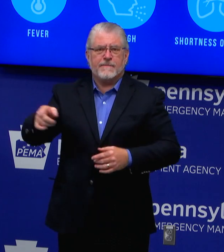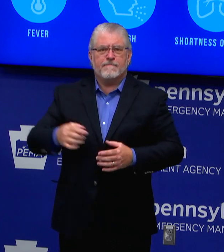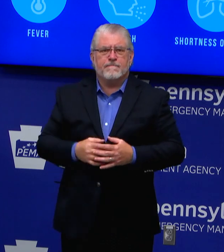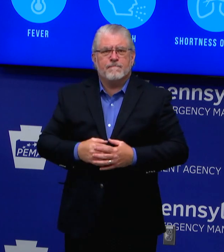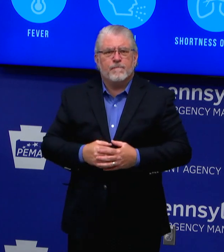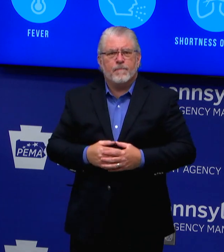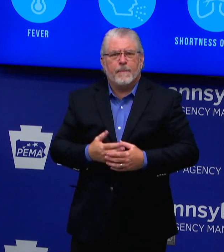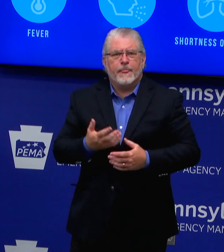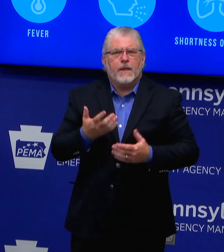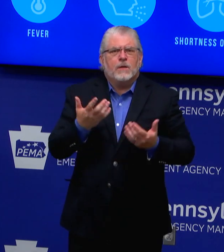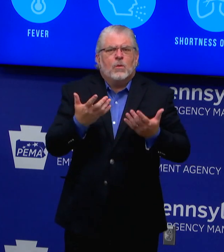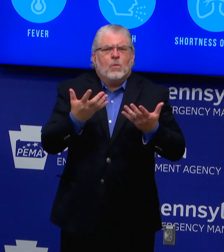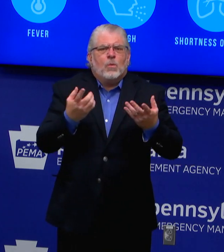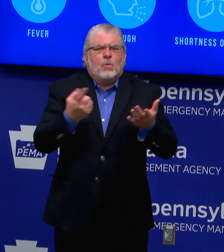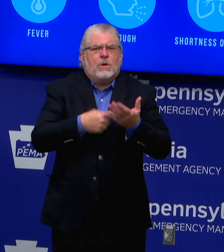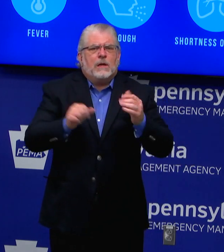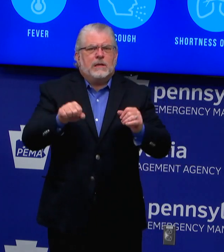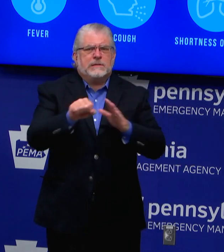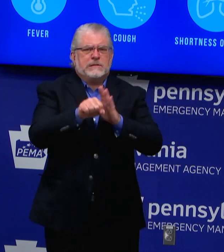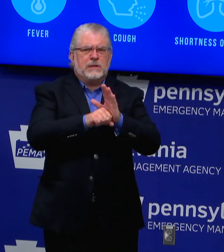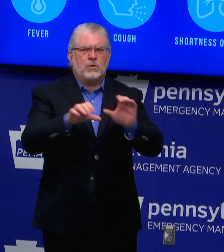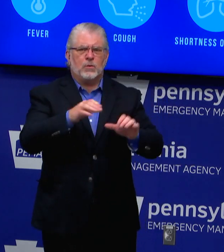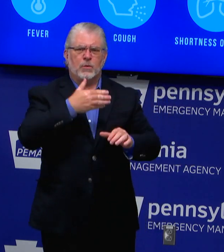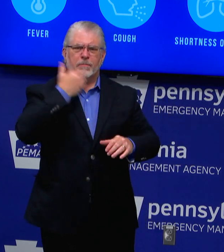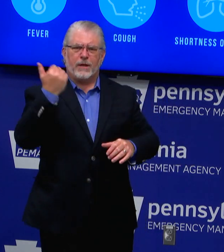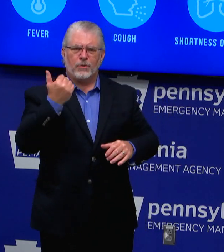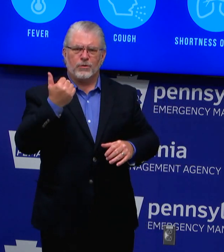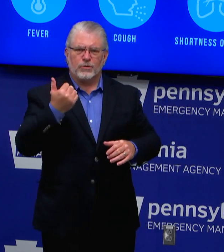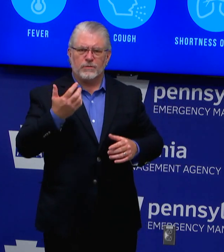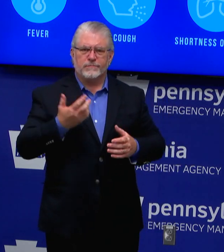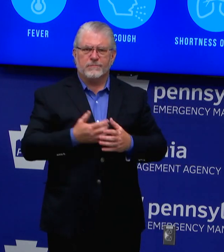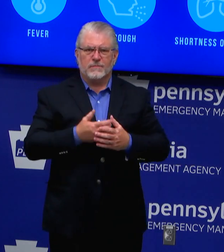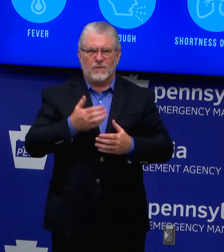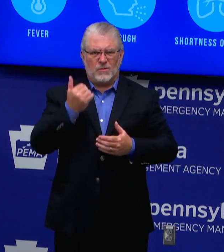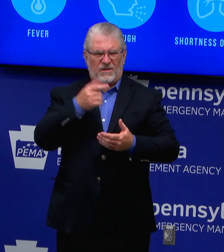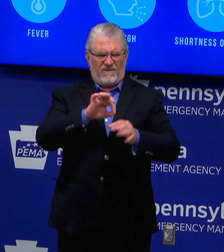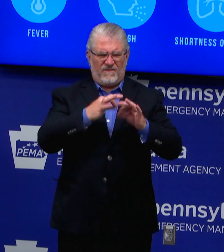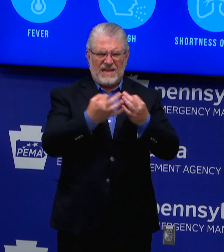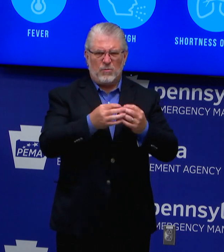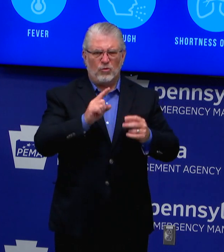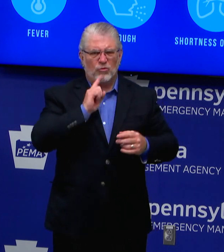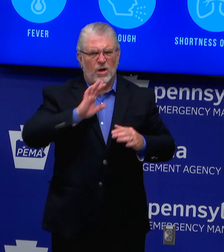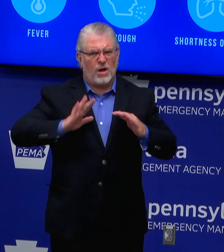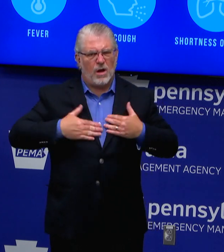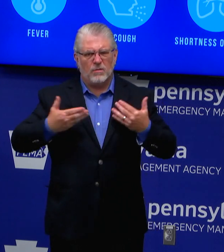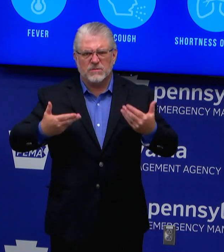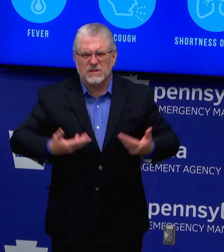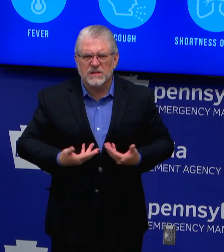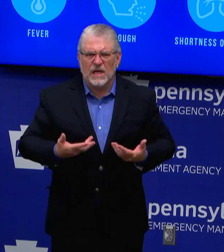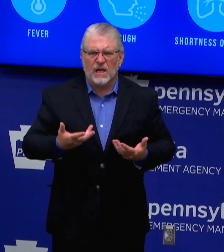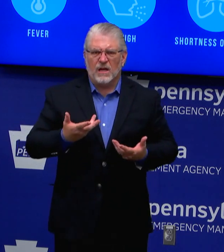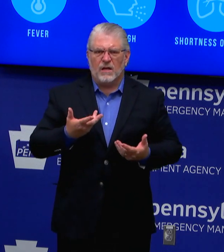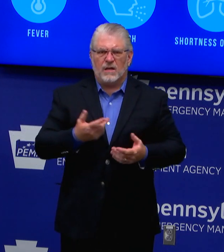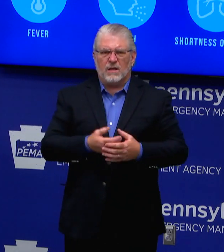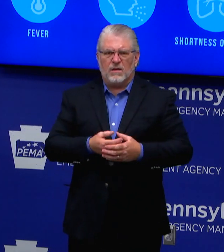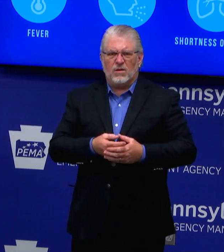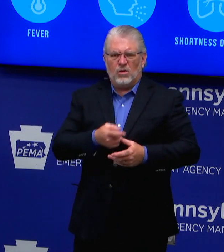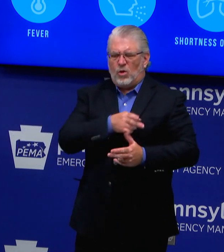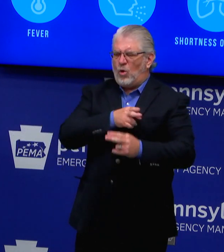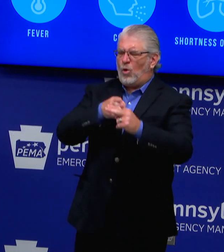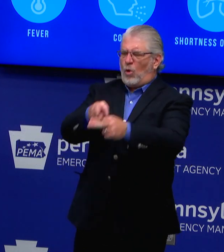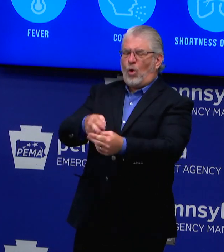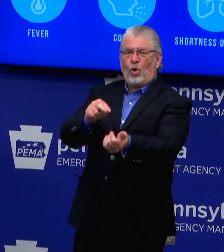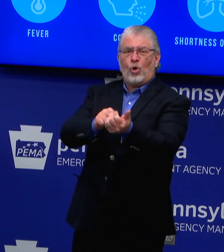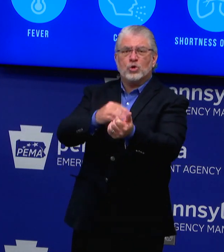those families about their characterizations these nursing homes were death traps? So that's a very difficult question,